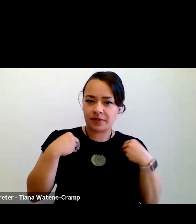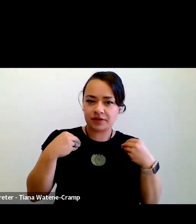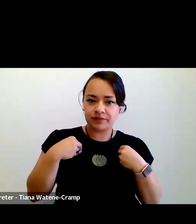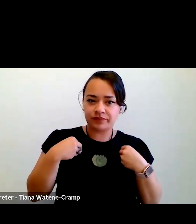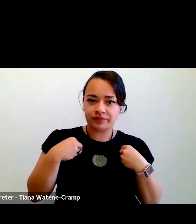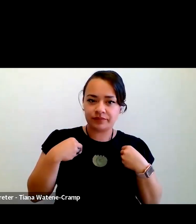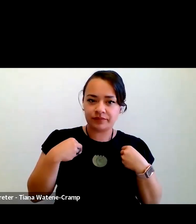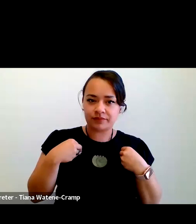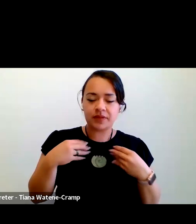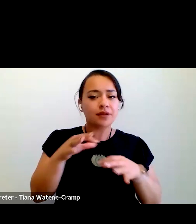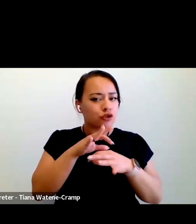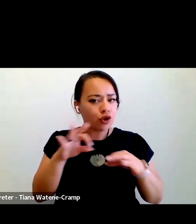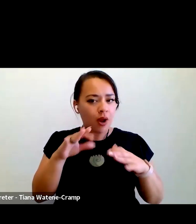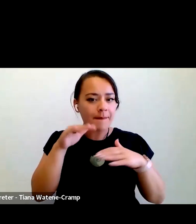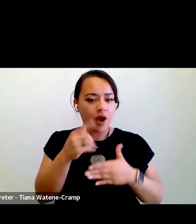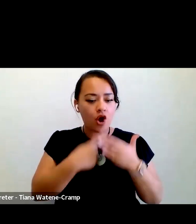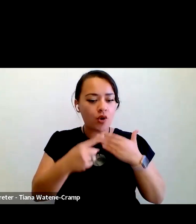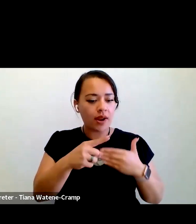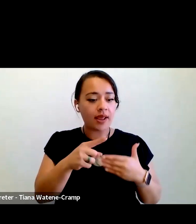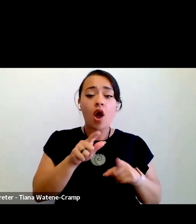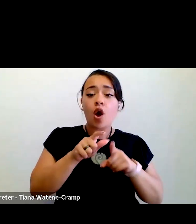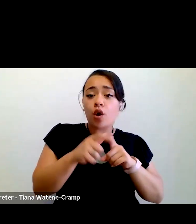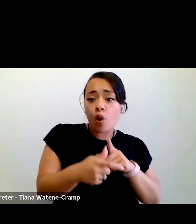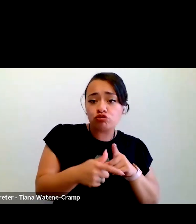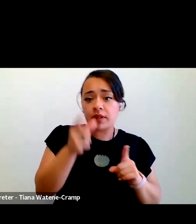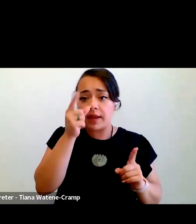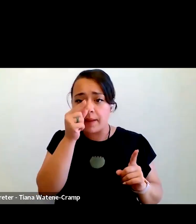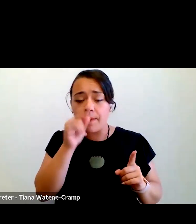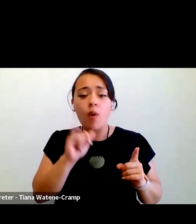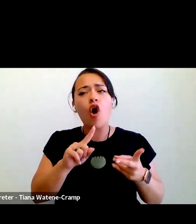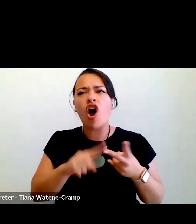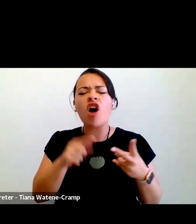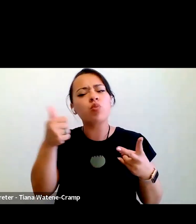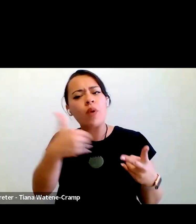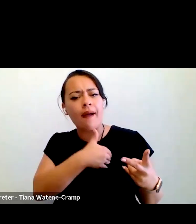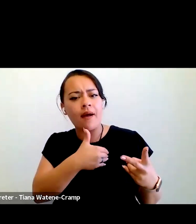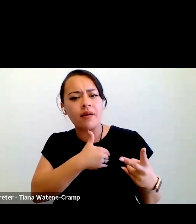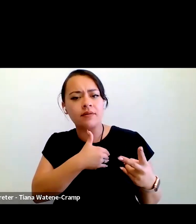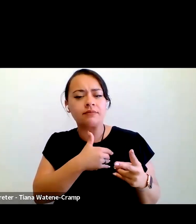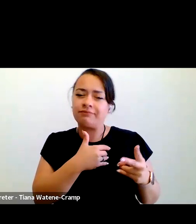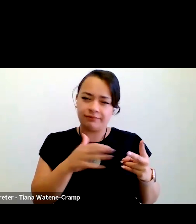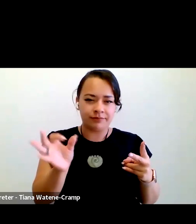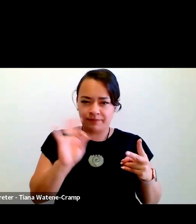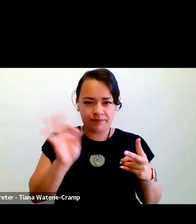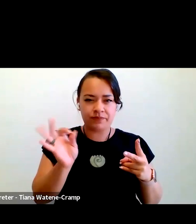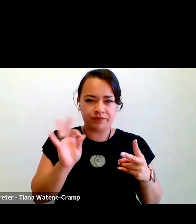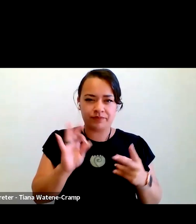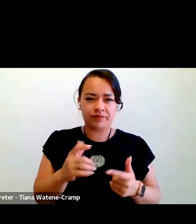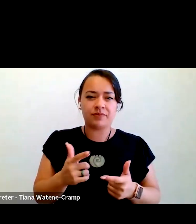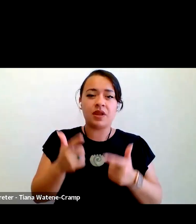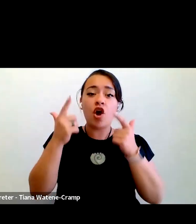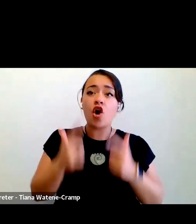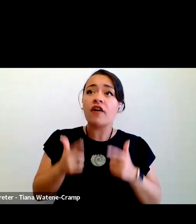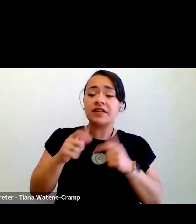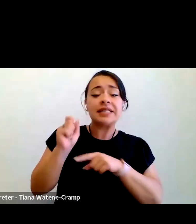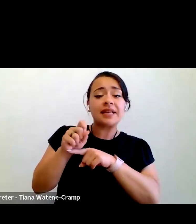only culturally capable or well-meaning individuals. Quite often it's those culturally capable and well-meaning individuals who reach out to us,